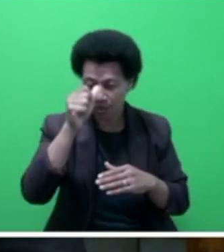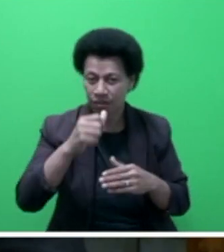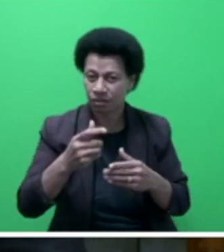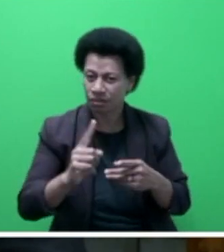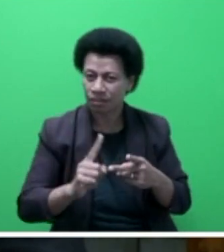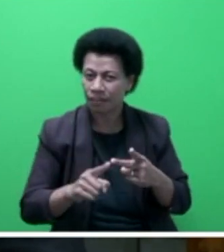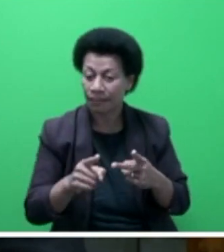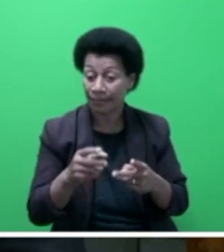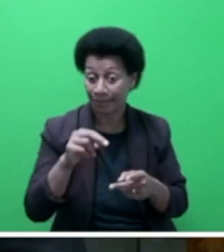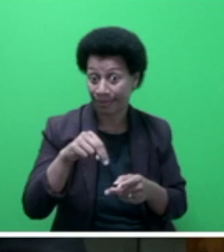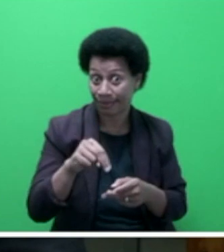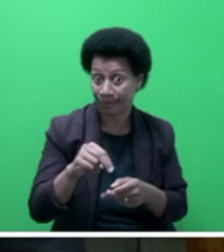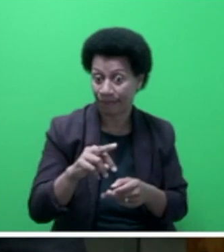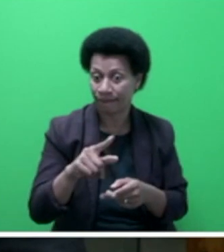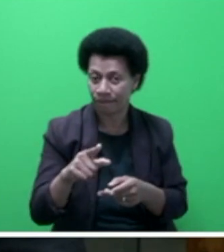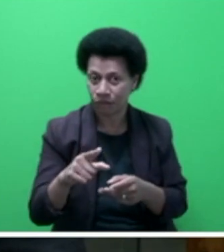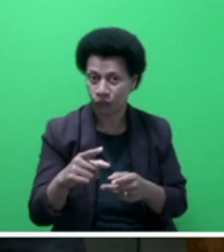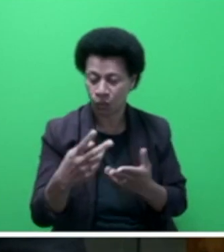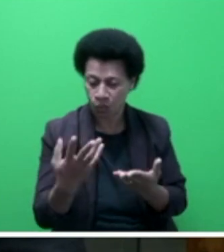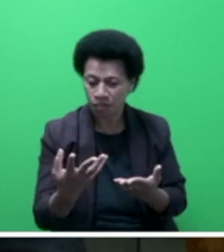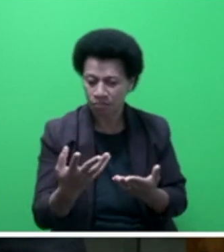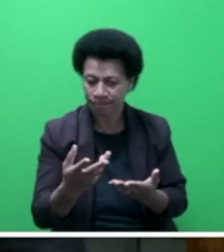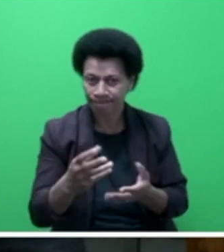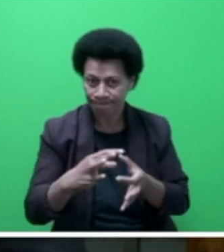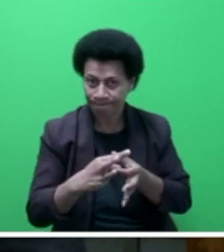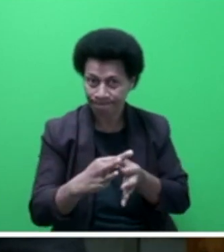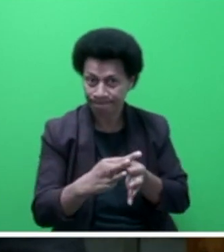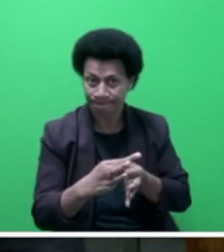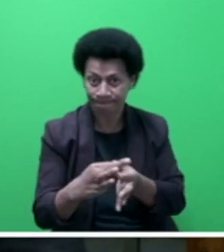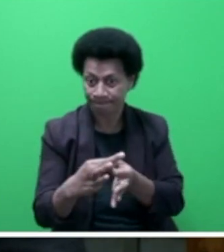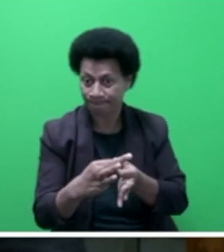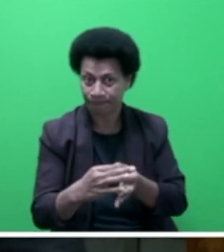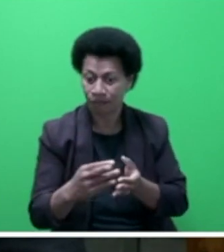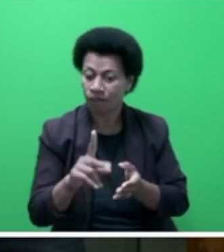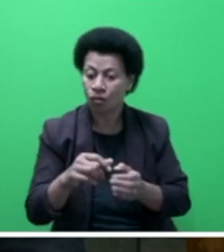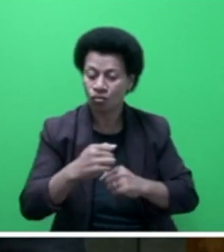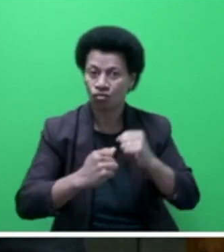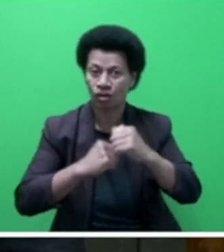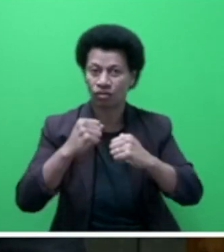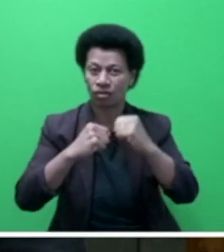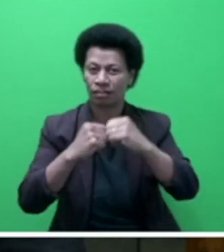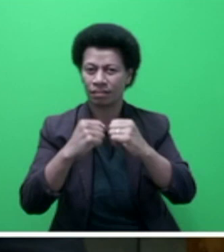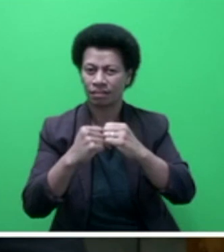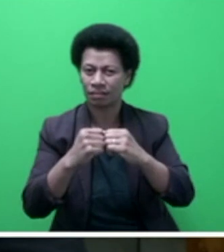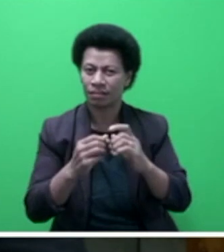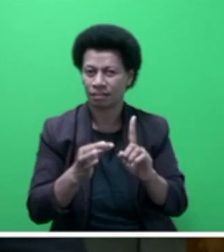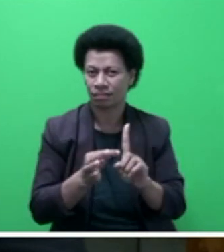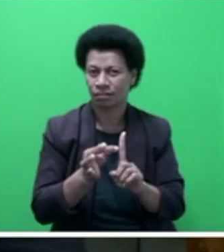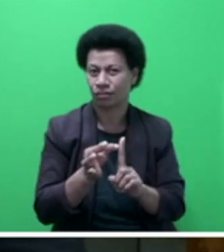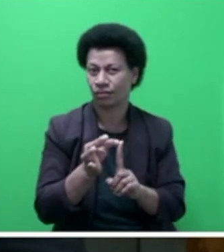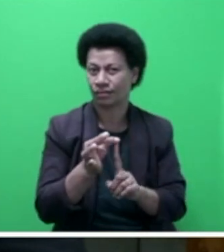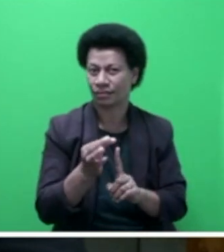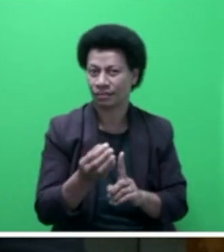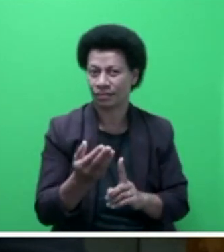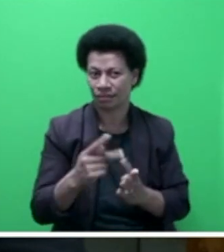a comprehensive and coordinated institutional capacity development mechanism or structure and intervention. The third